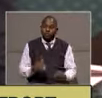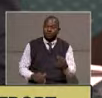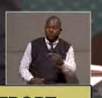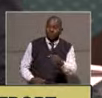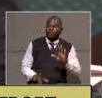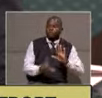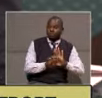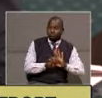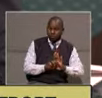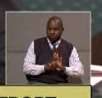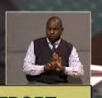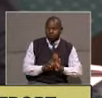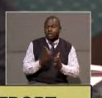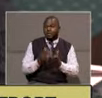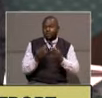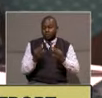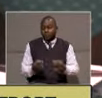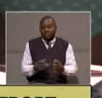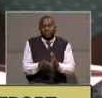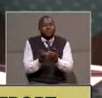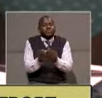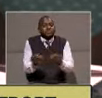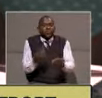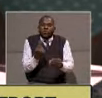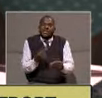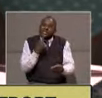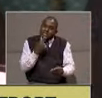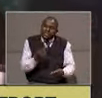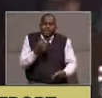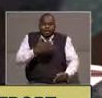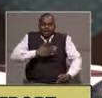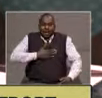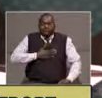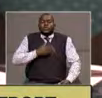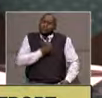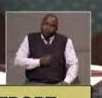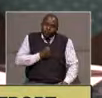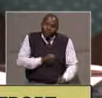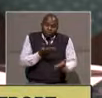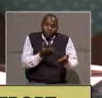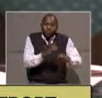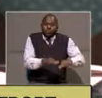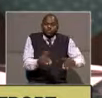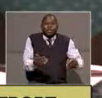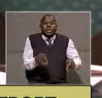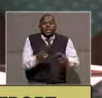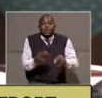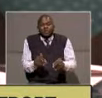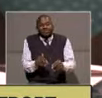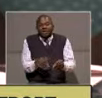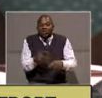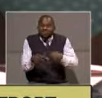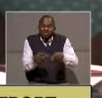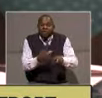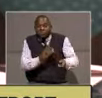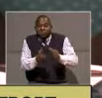legalistic, something which could have been resolved by saying, I'm sorry, and you apologize on the floor of the House, and now it drains us into this